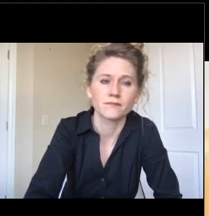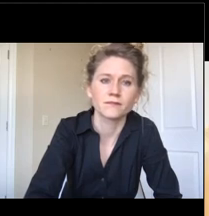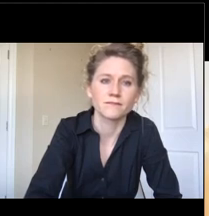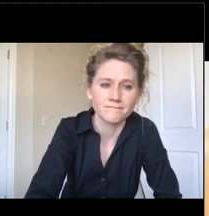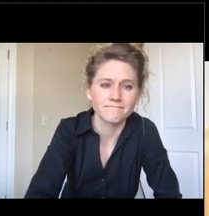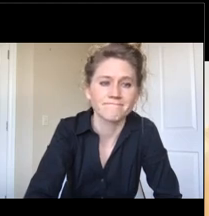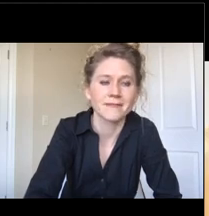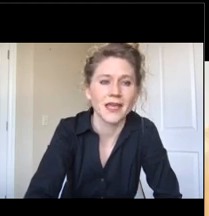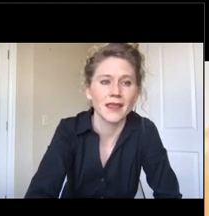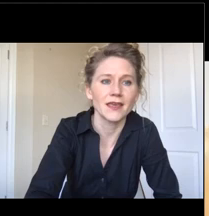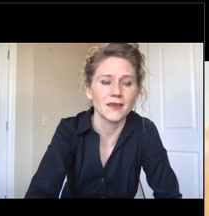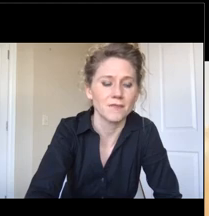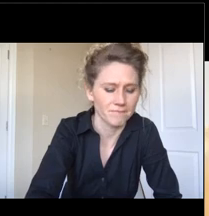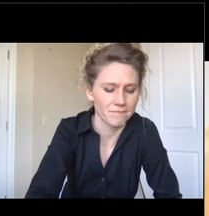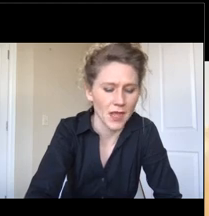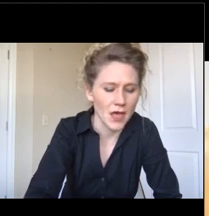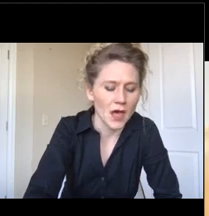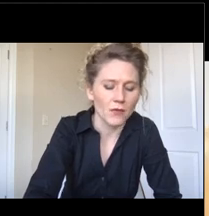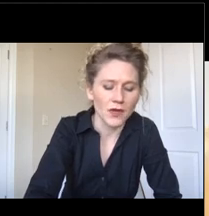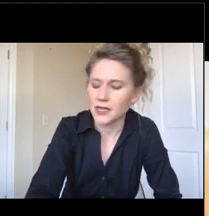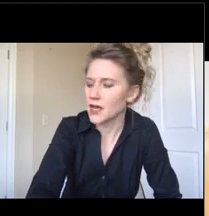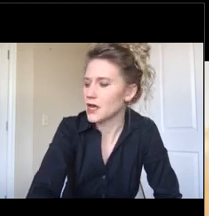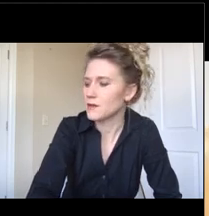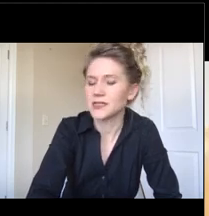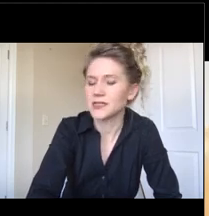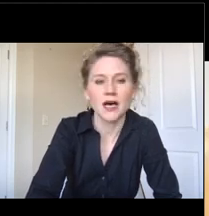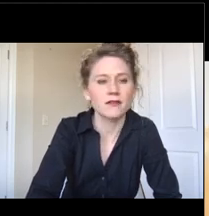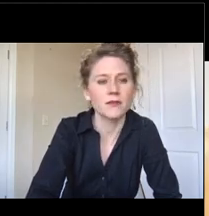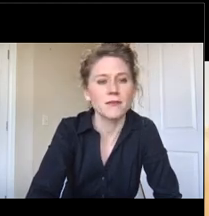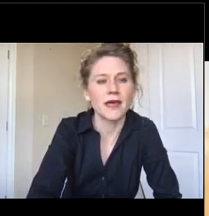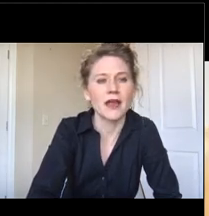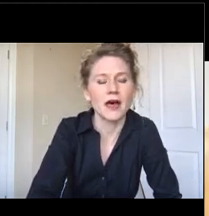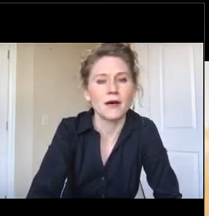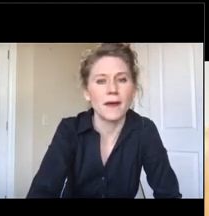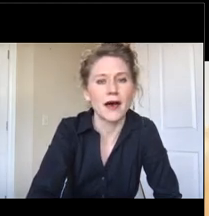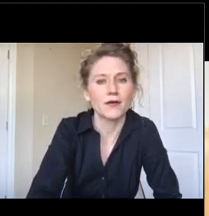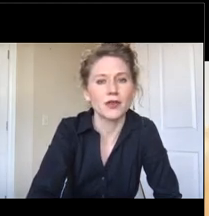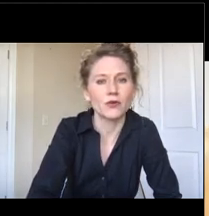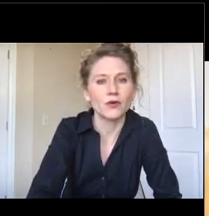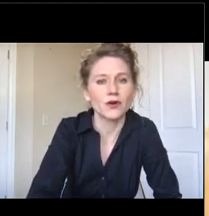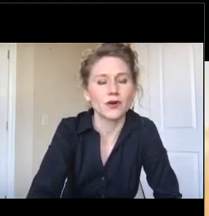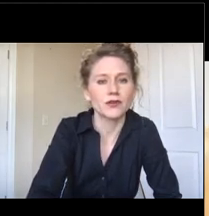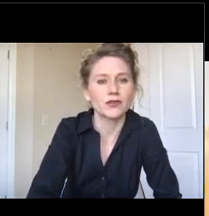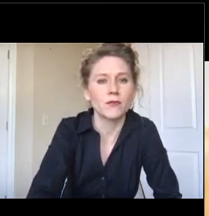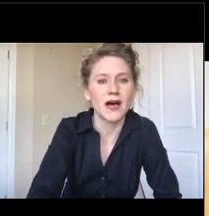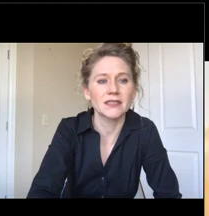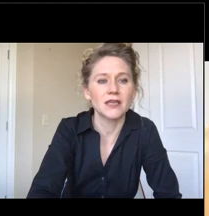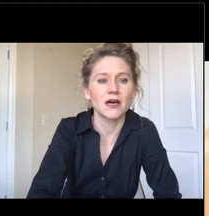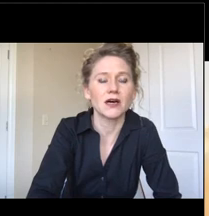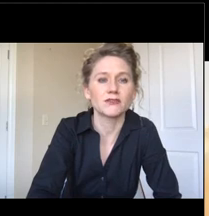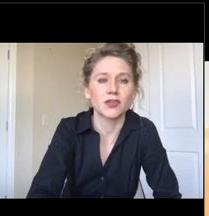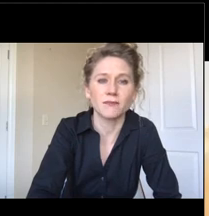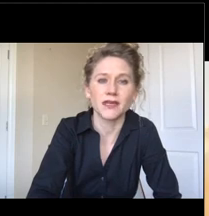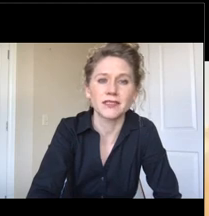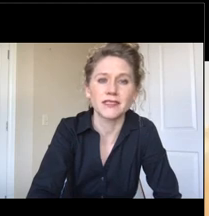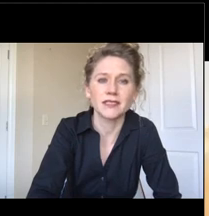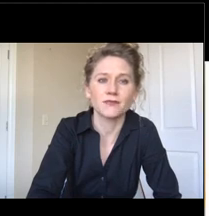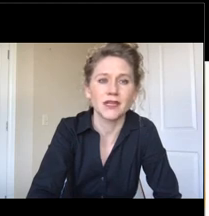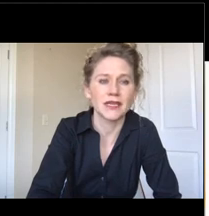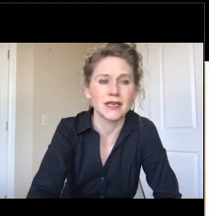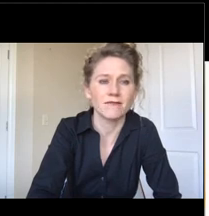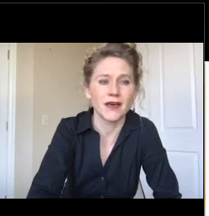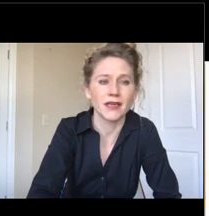good. Thank you. Want to talk a little bit about your toolbox of treatments.